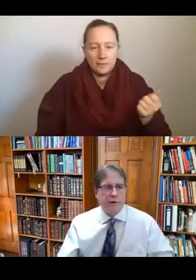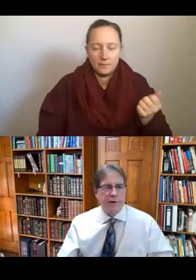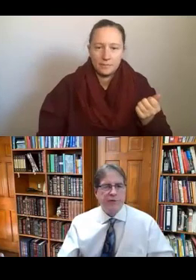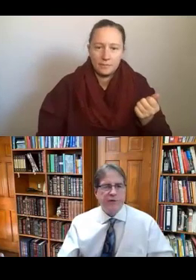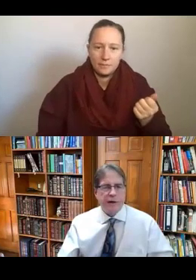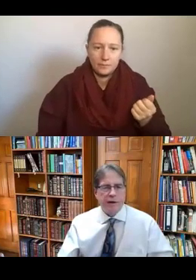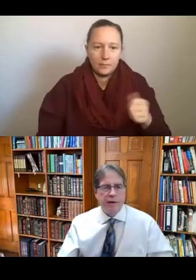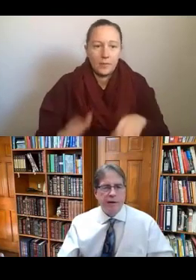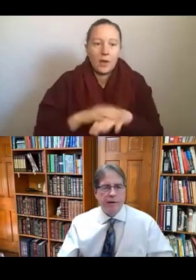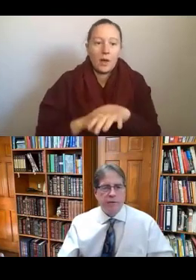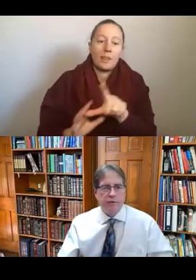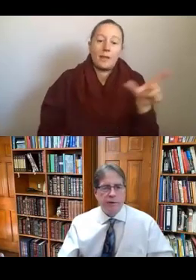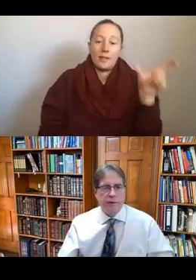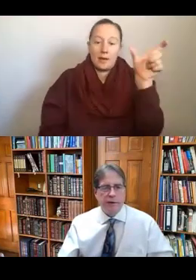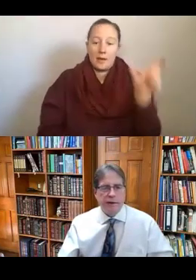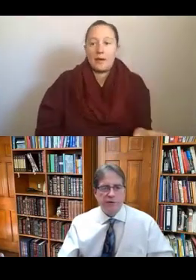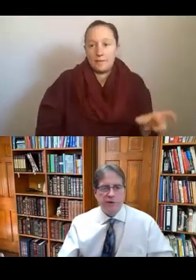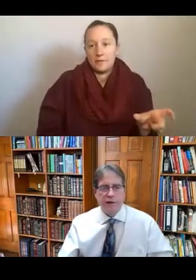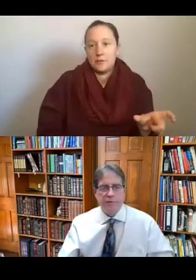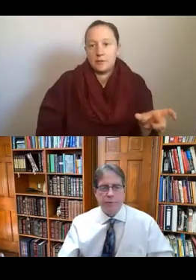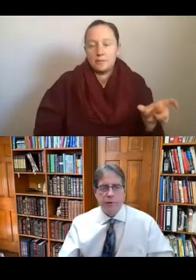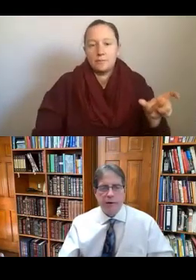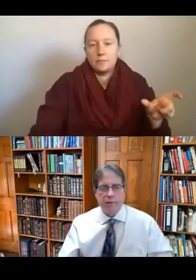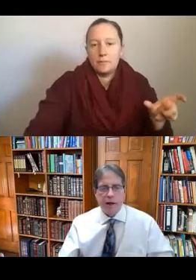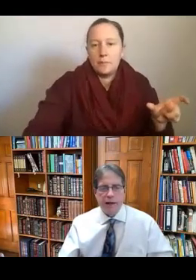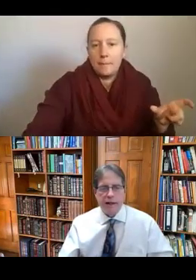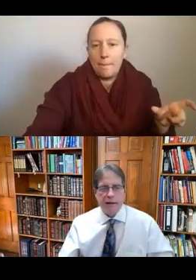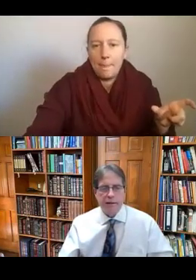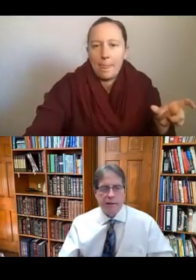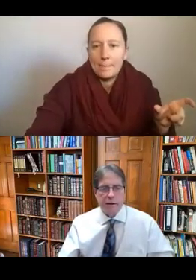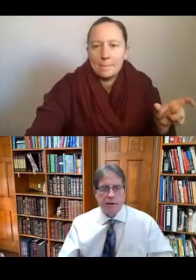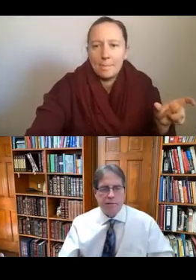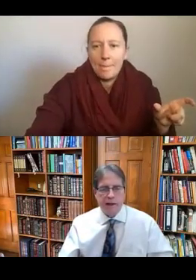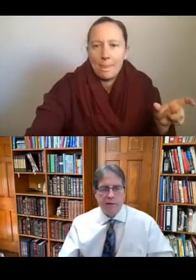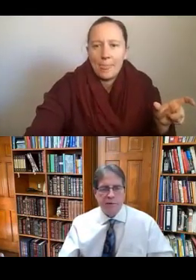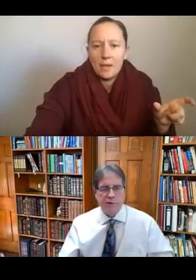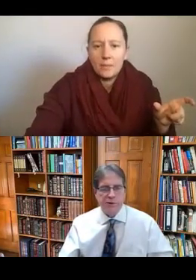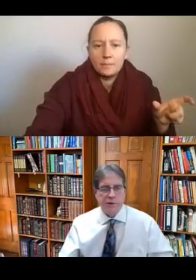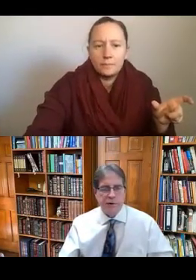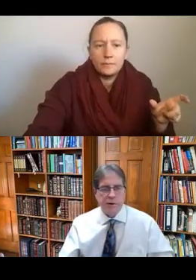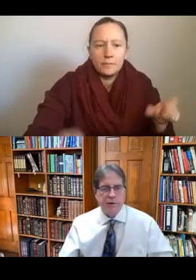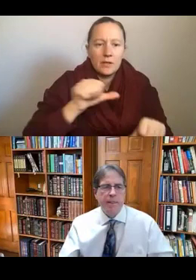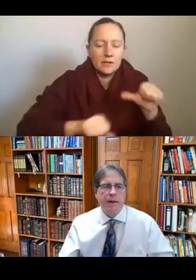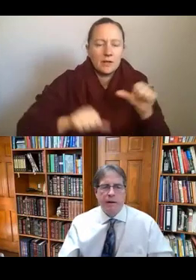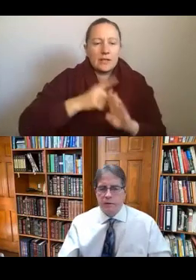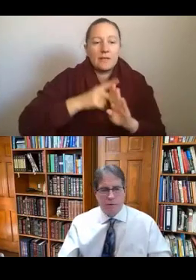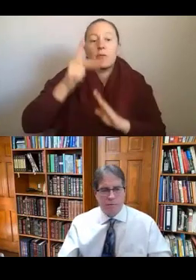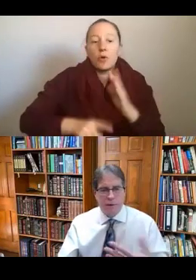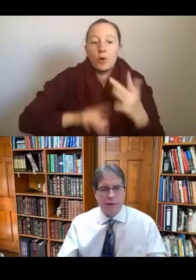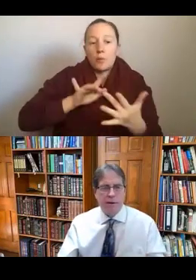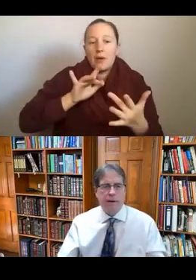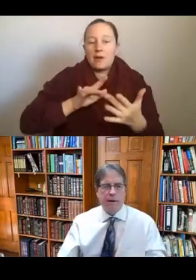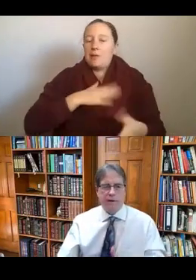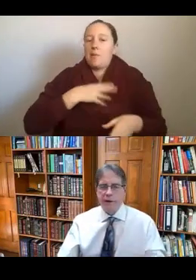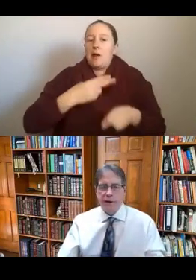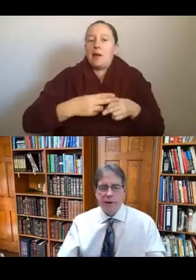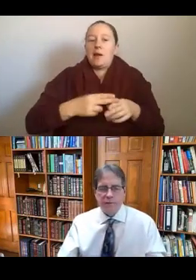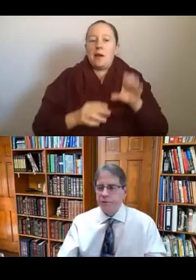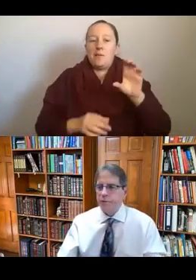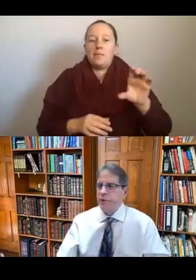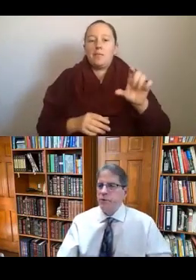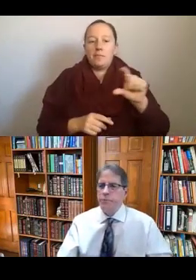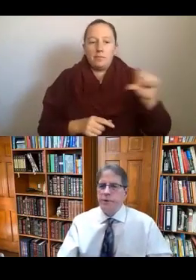Over here on the left side, you see a scientific program contact. My name is listed here. Could be a